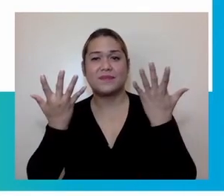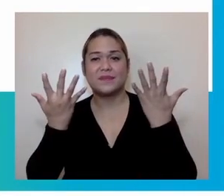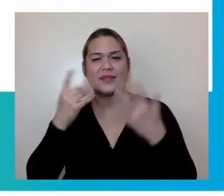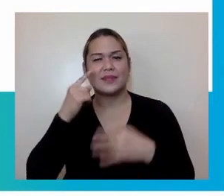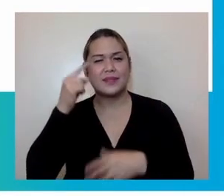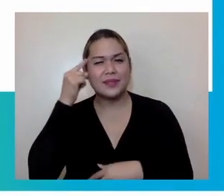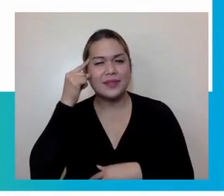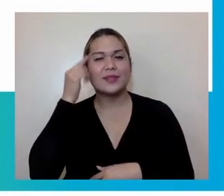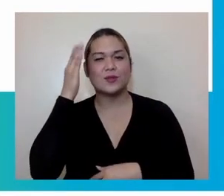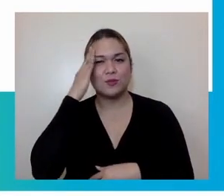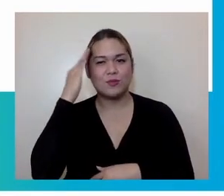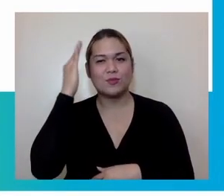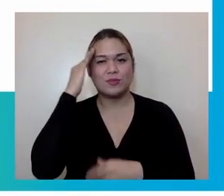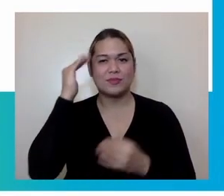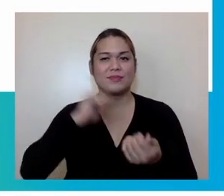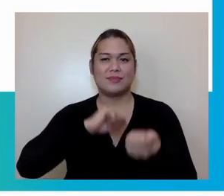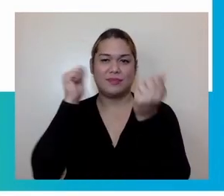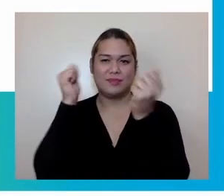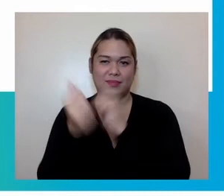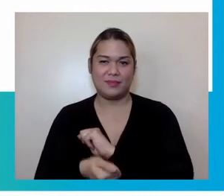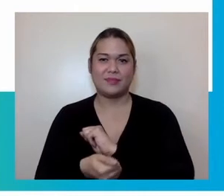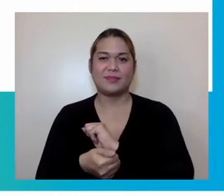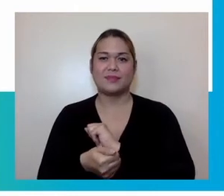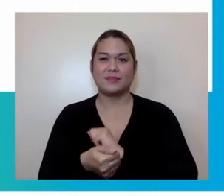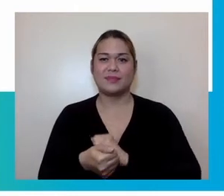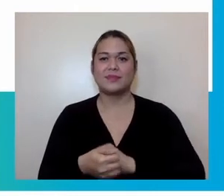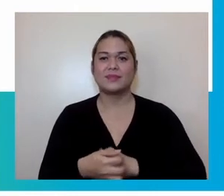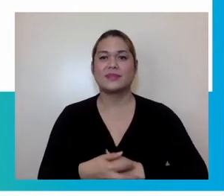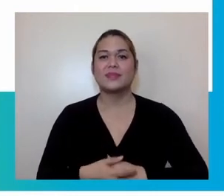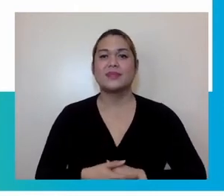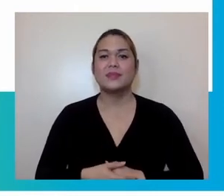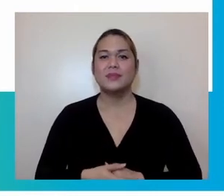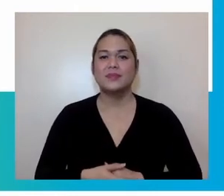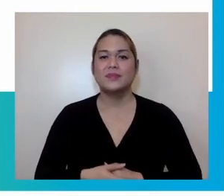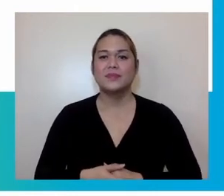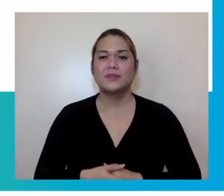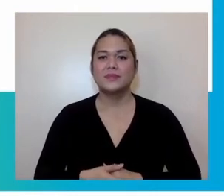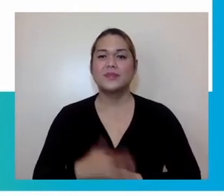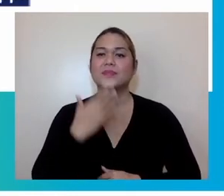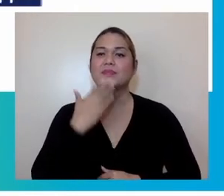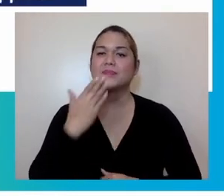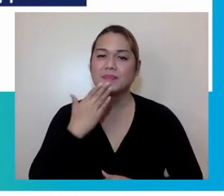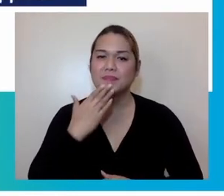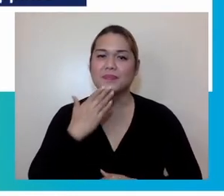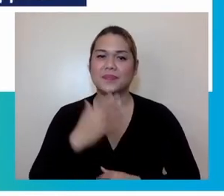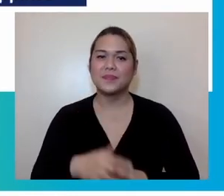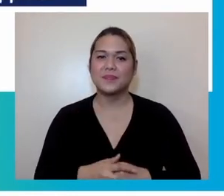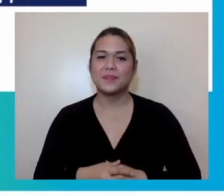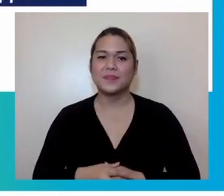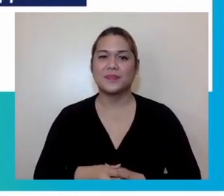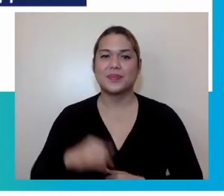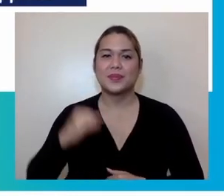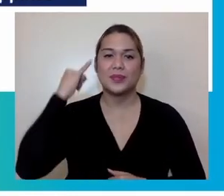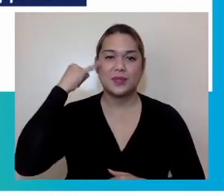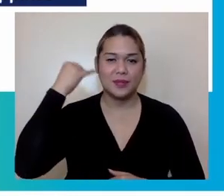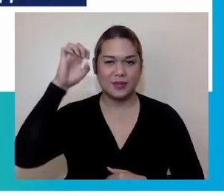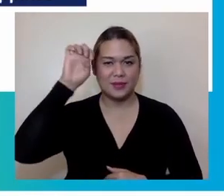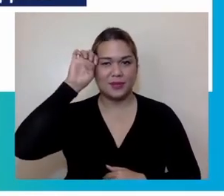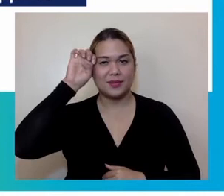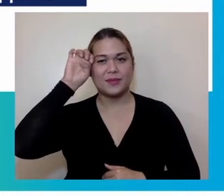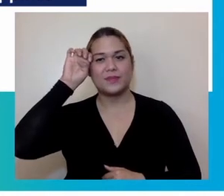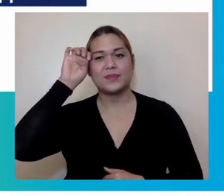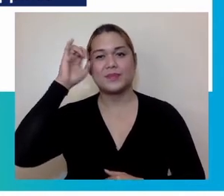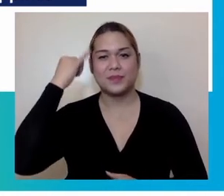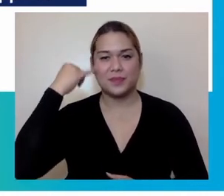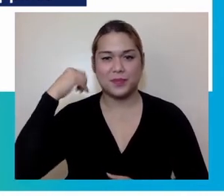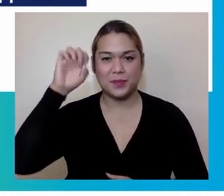Finally, I'm pleased to invite our last speaker, Dr. Jorge Emmanuel, who will be providing a critique on ADB's promotion of waste